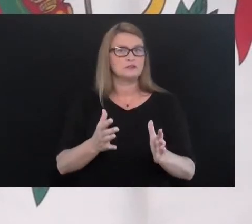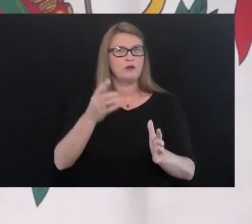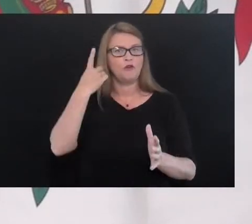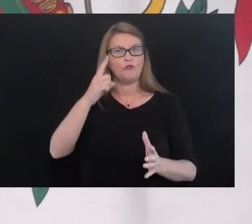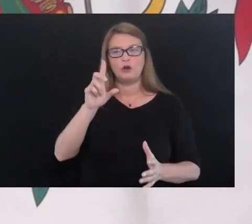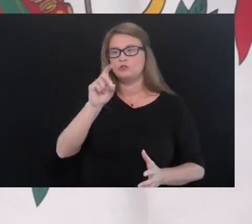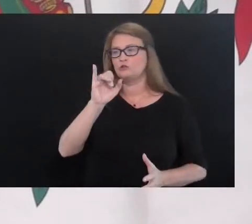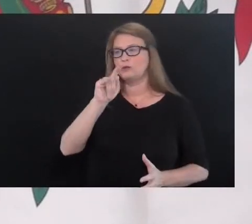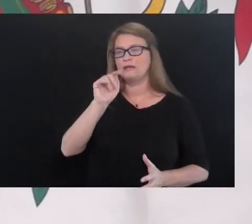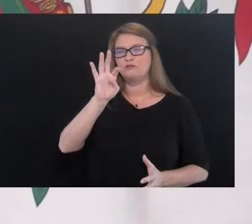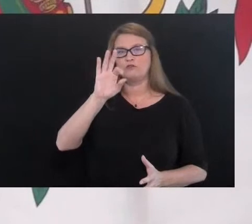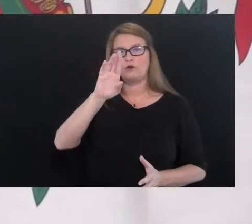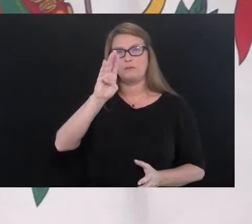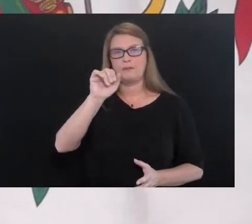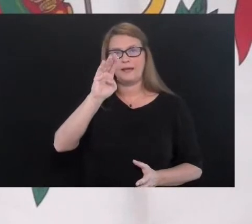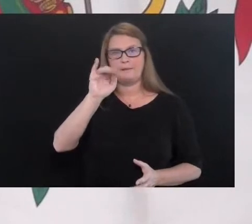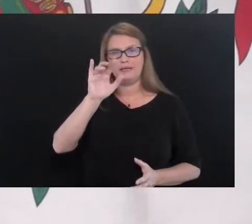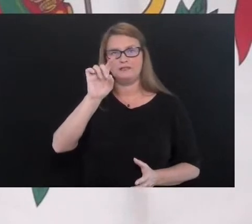Dog.